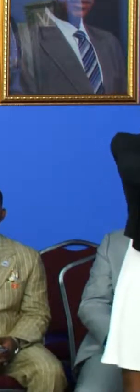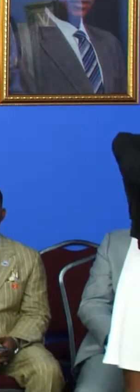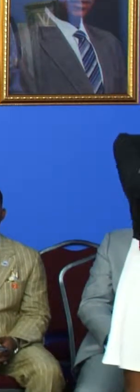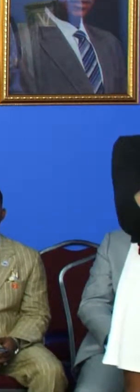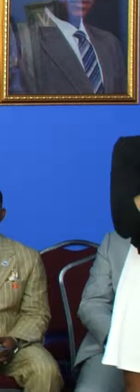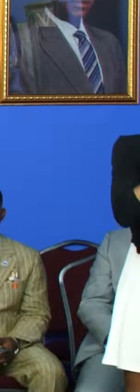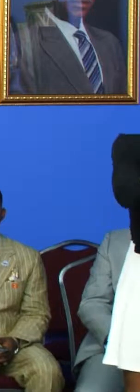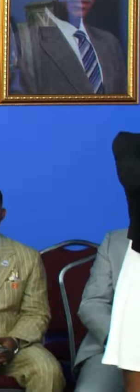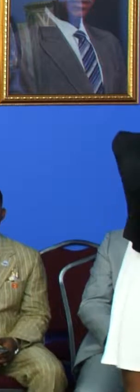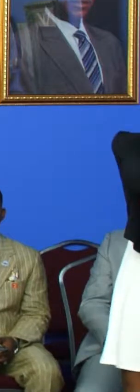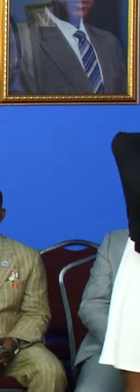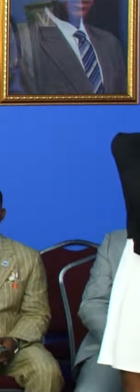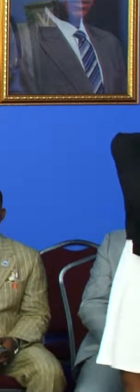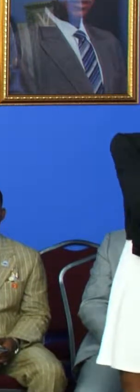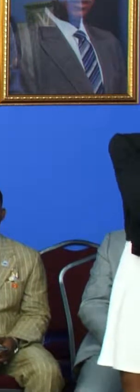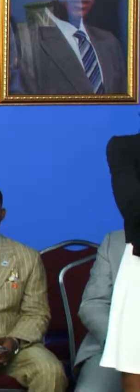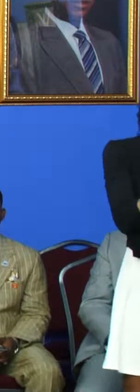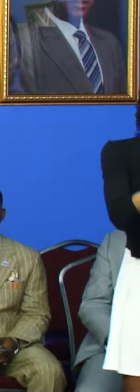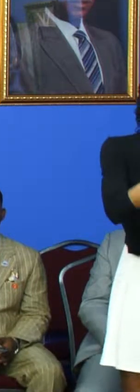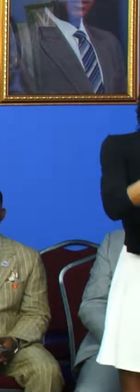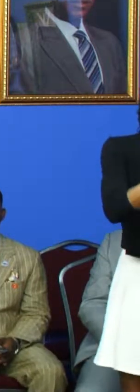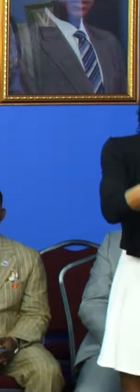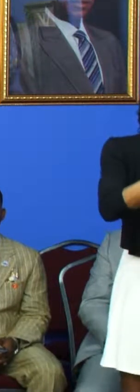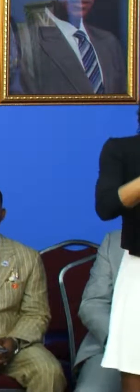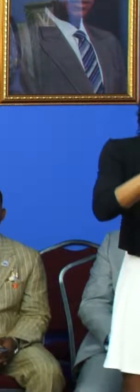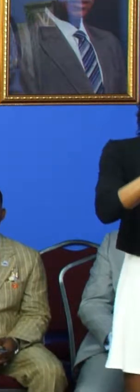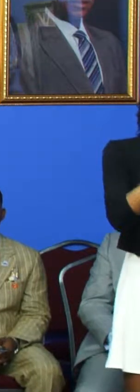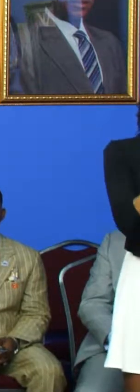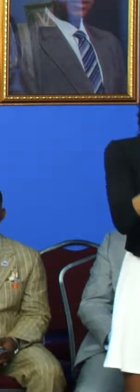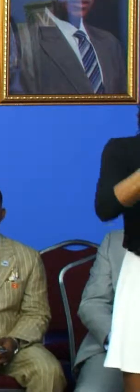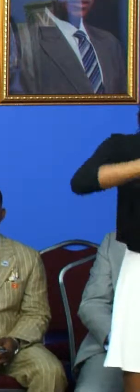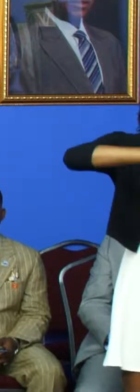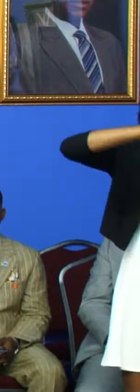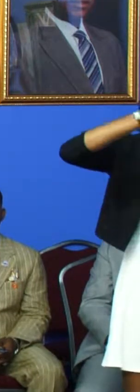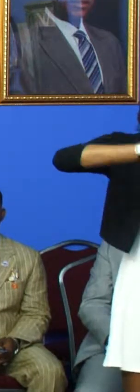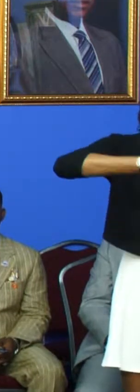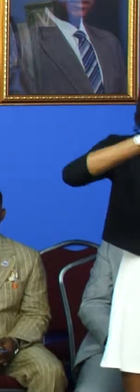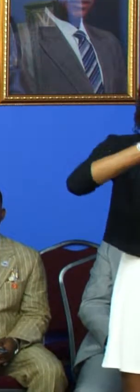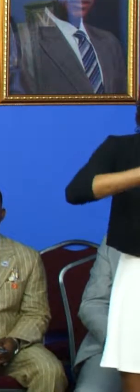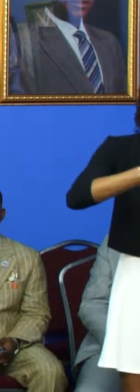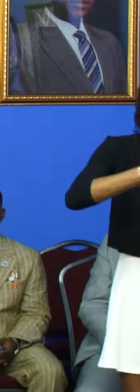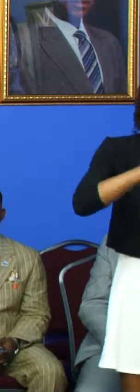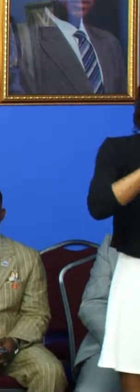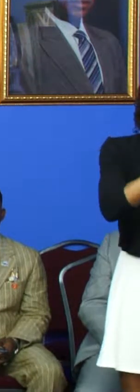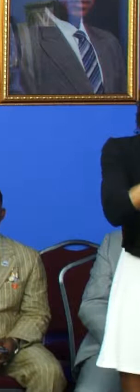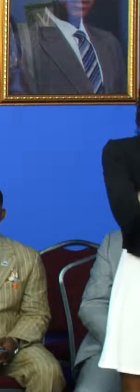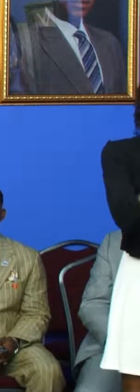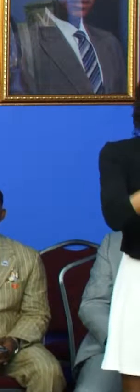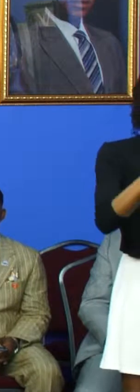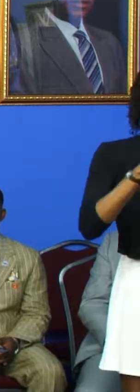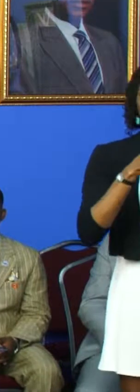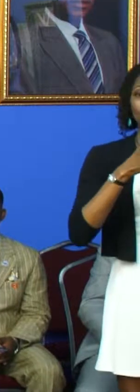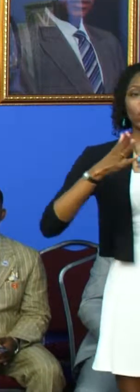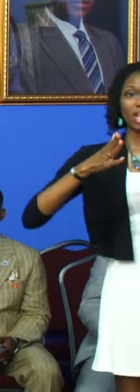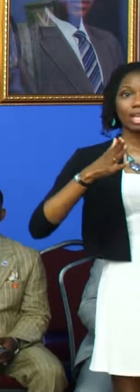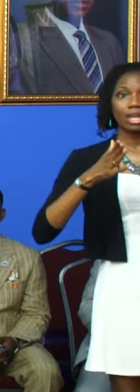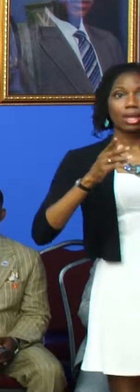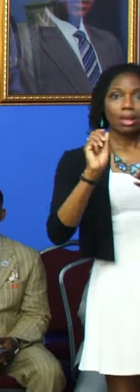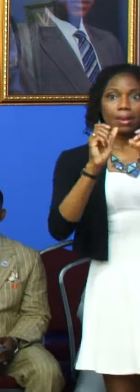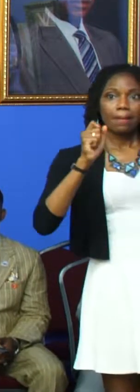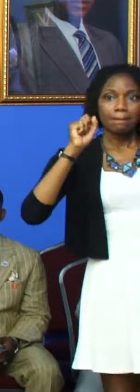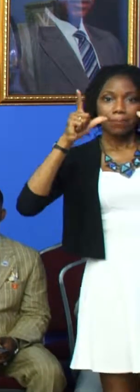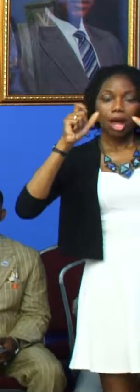court, the Sixth Circuit. Bush was the guy, he was a right-wing blogger and